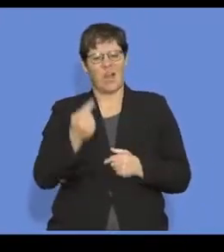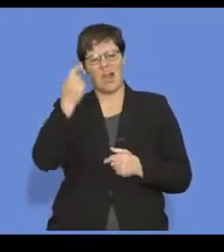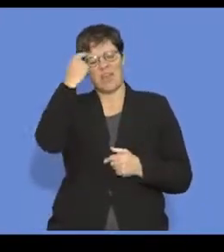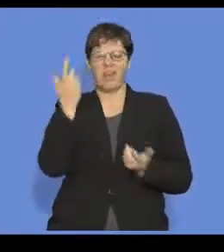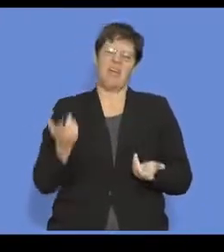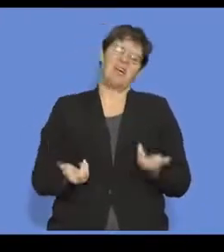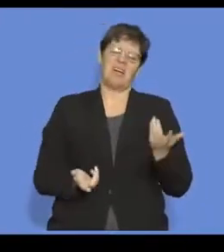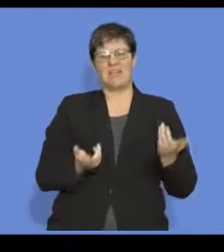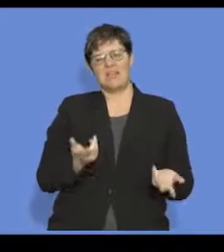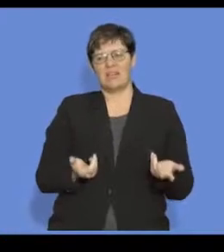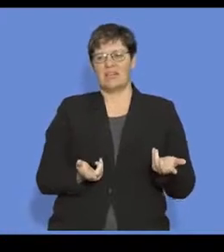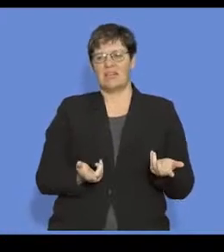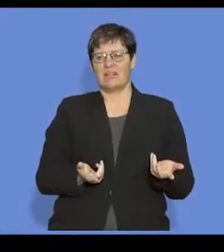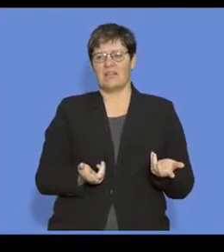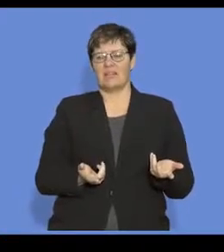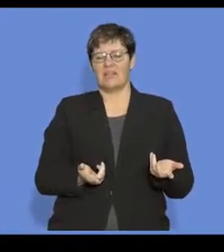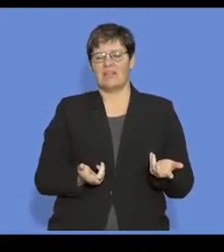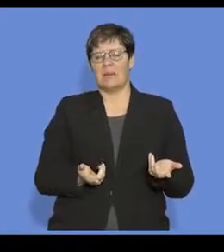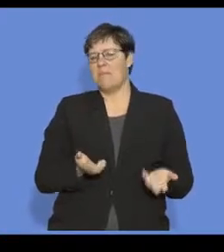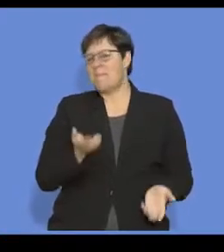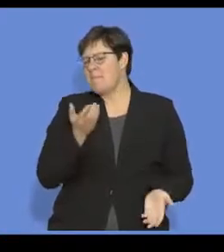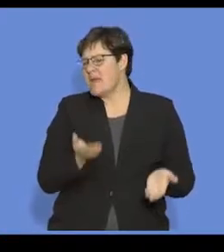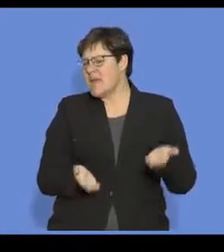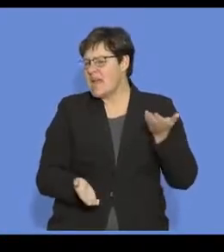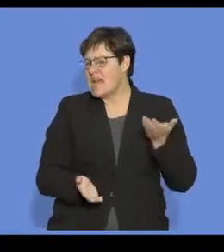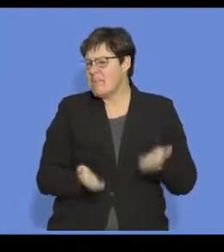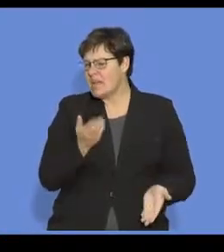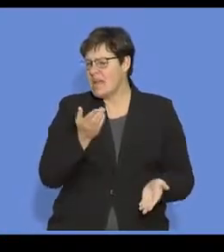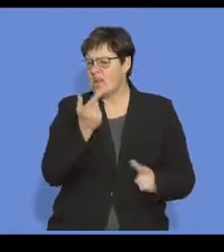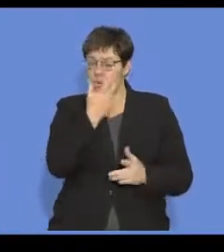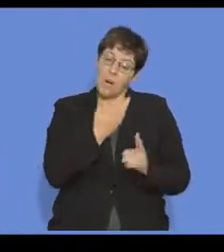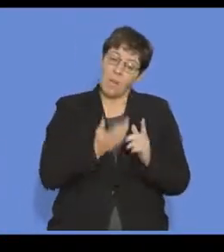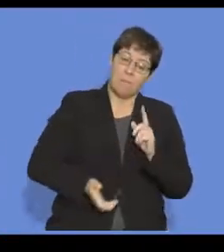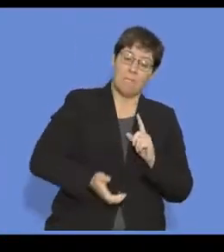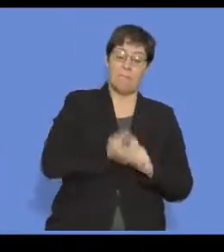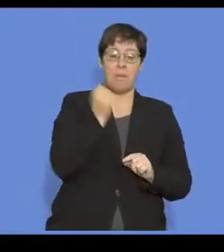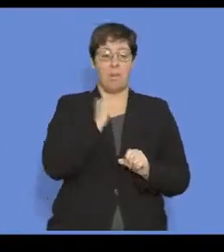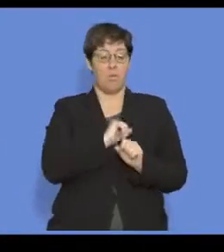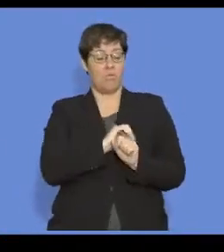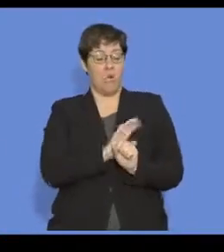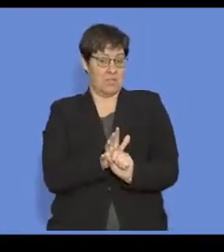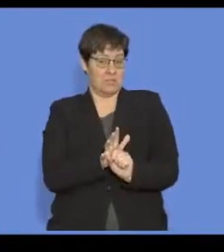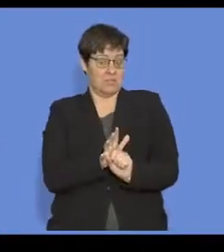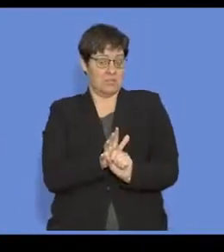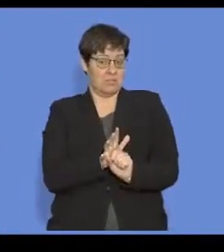think, what is the probability of contracting a COVID-19?